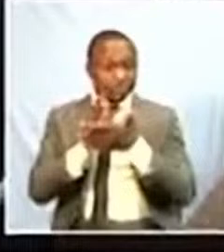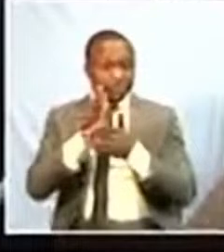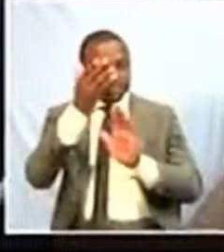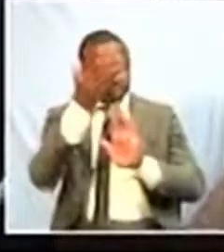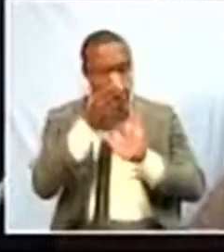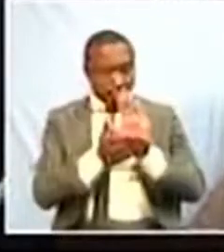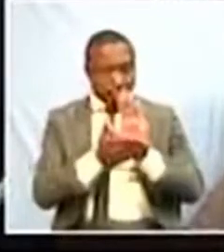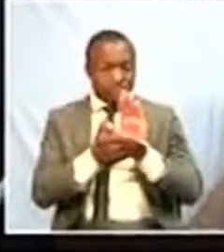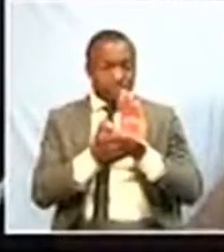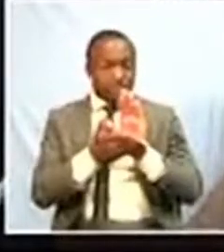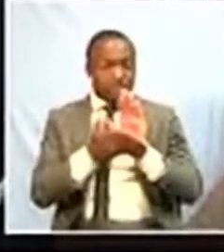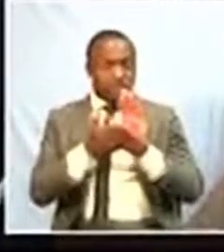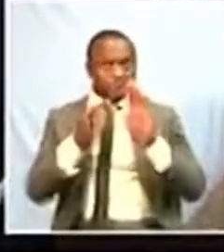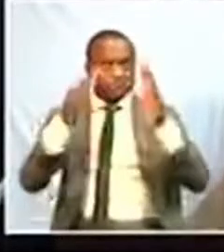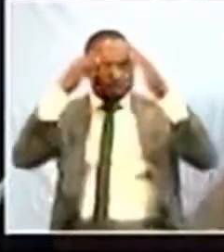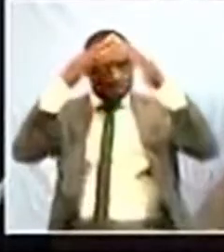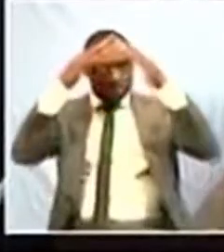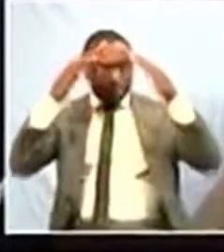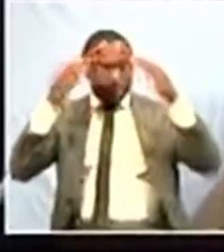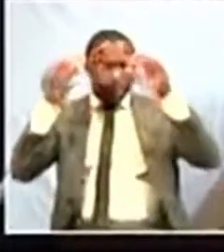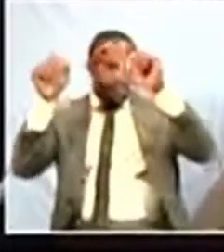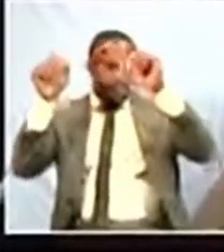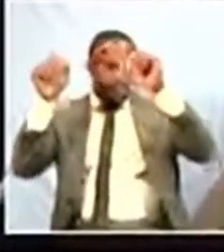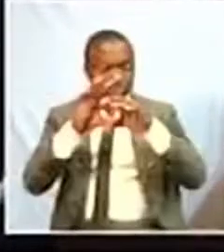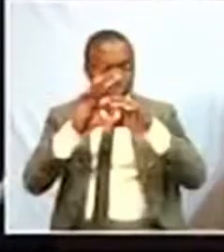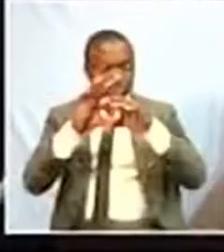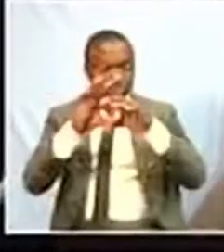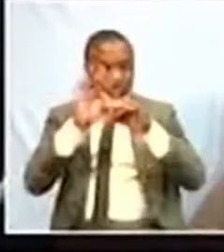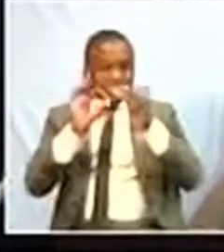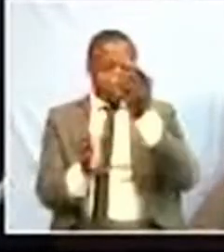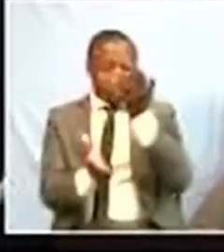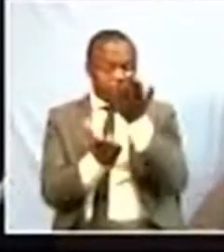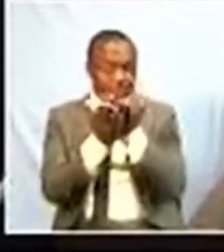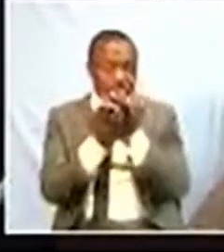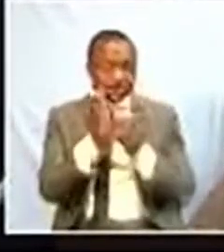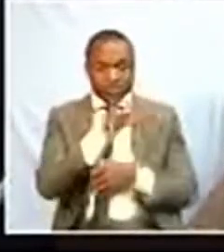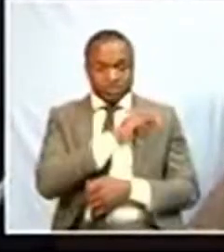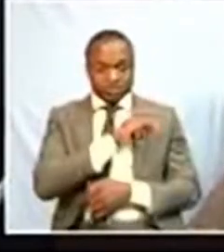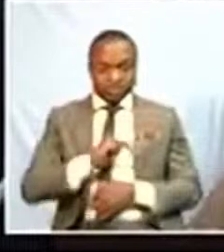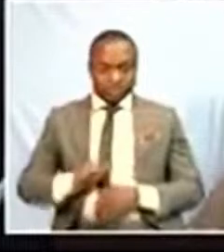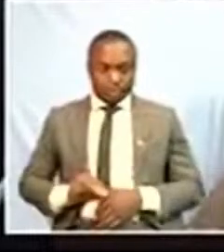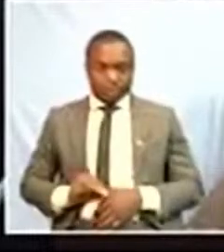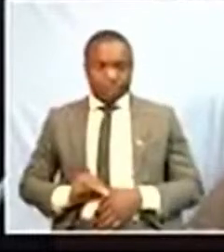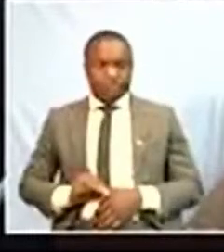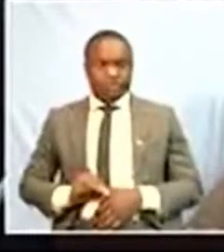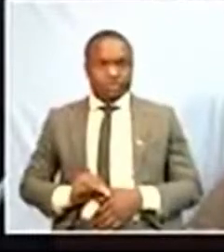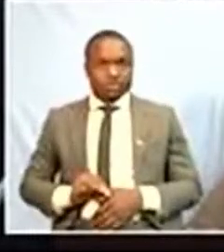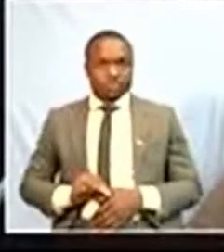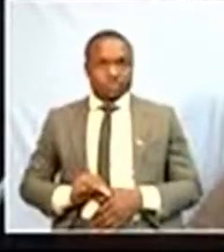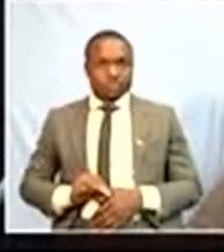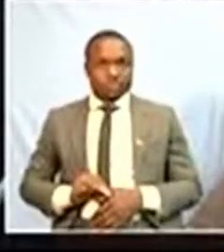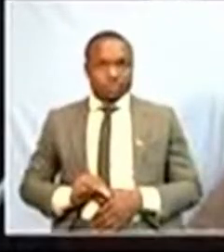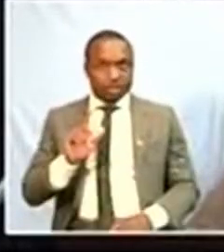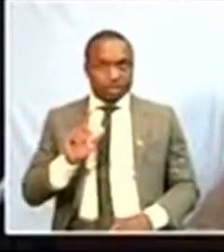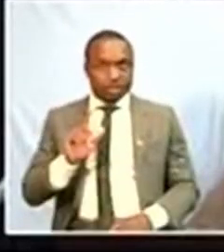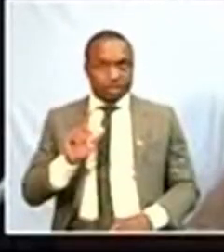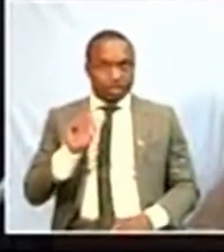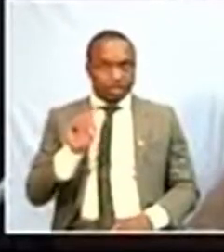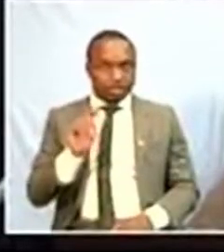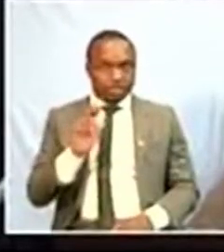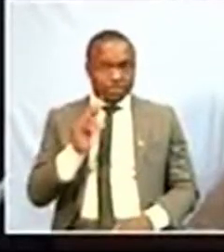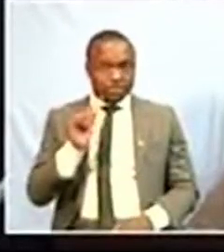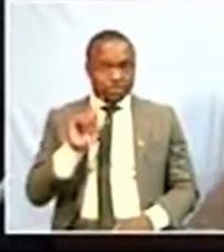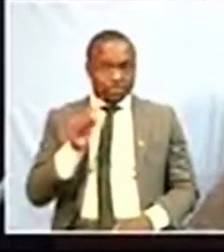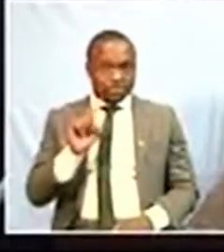roof structure. Find attached. The member sizes of the trusses were not followed